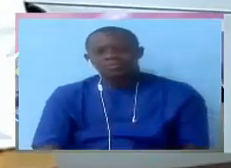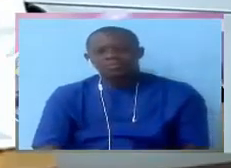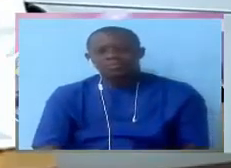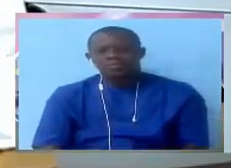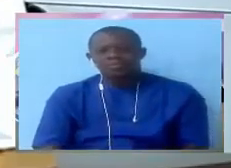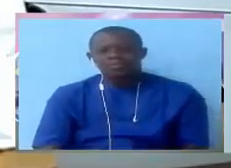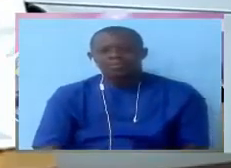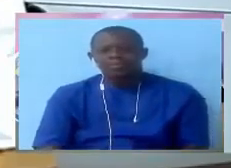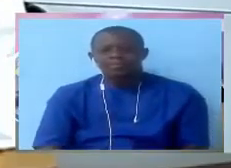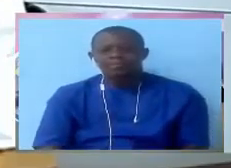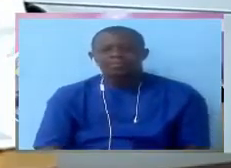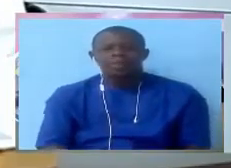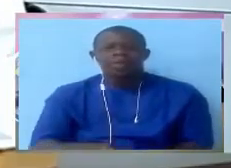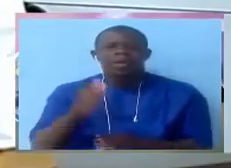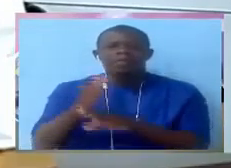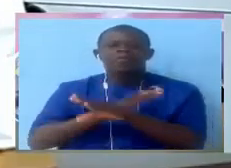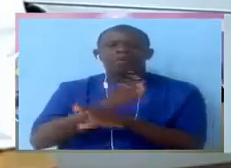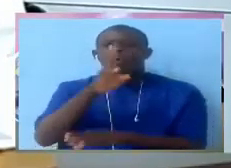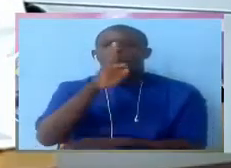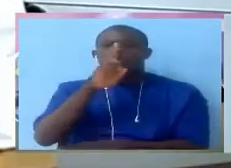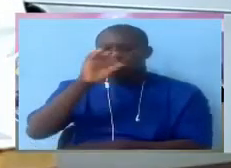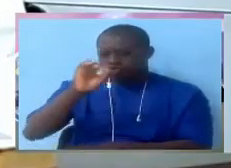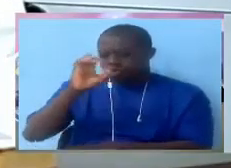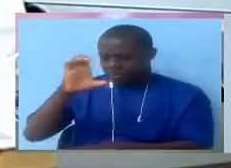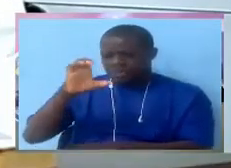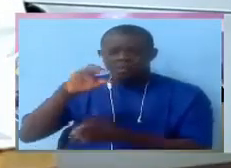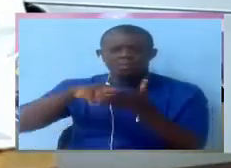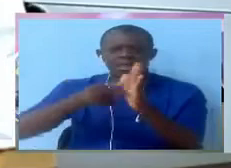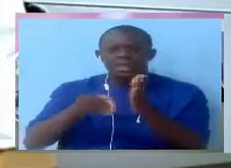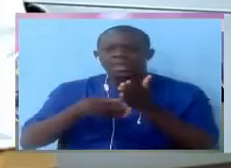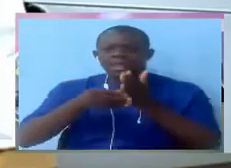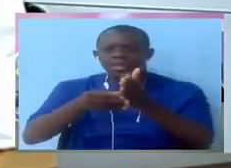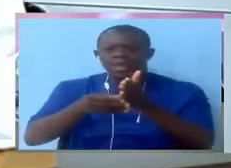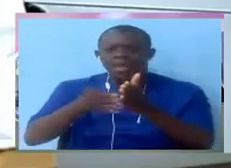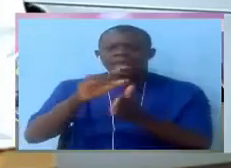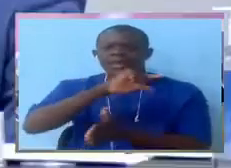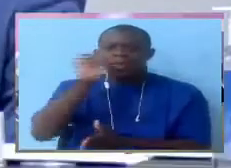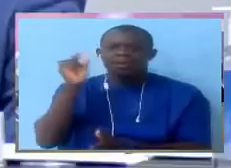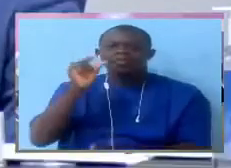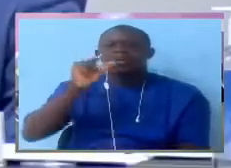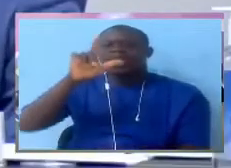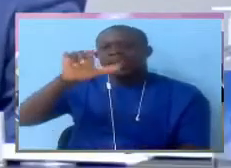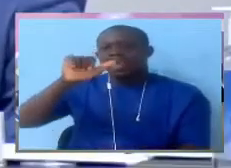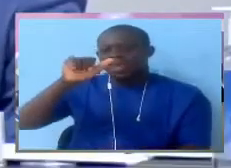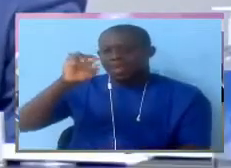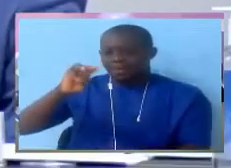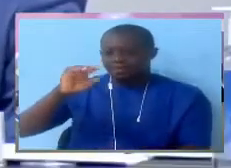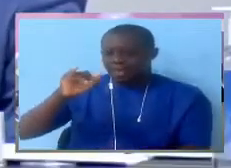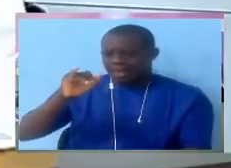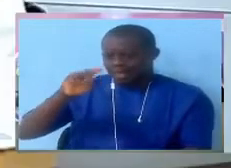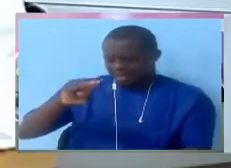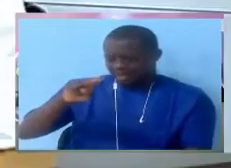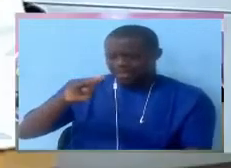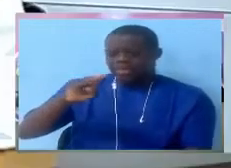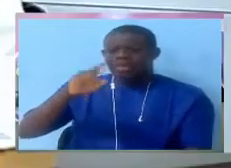Ñun OC bi mo nekkon Lamine Dabo. Our OC was Lamine Dabo. What do you mean by OC?